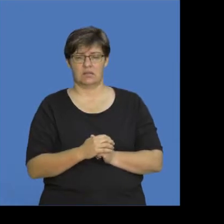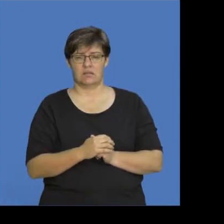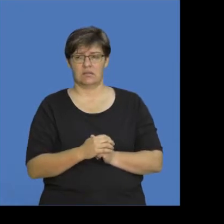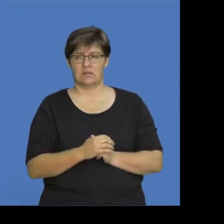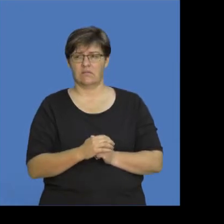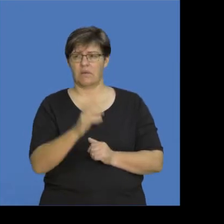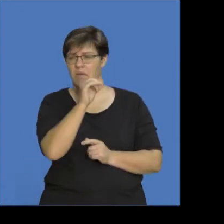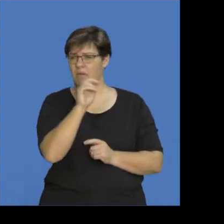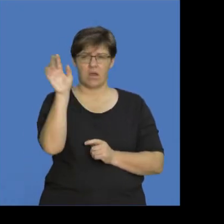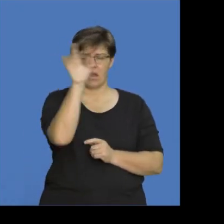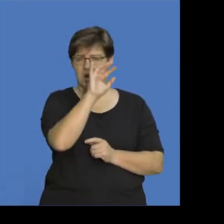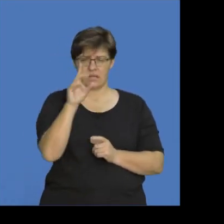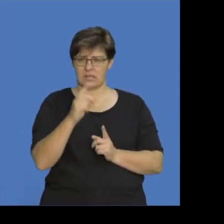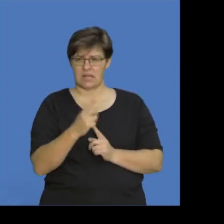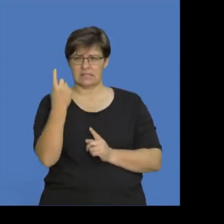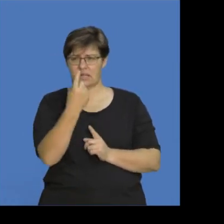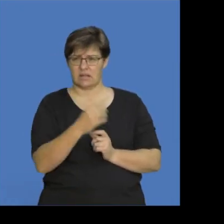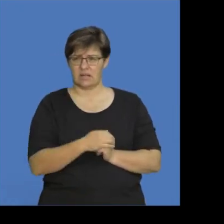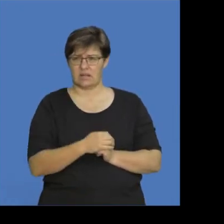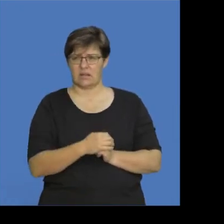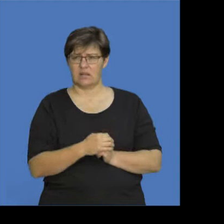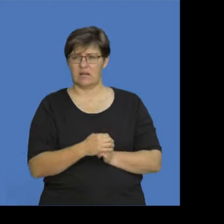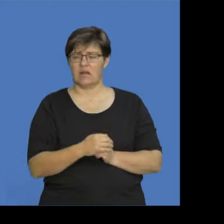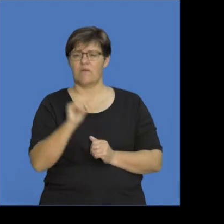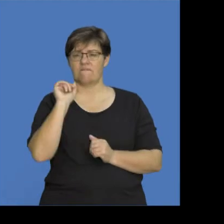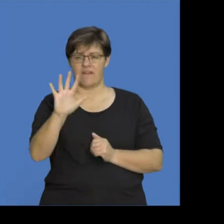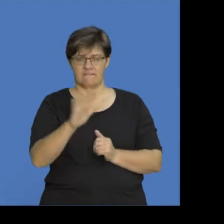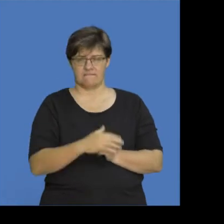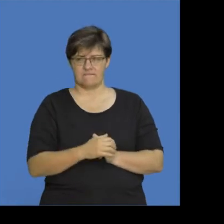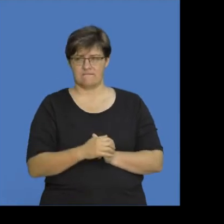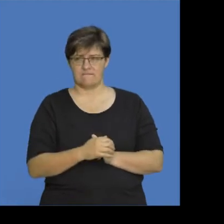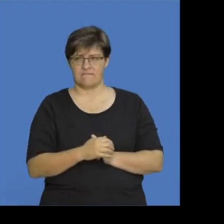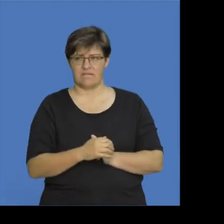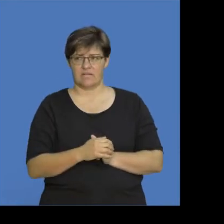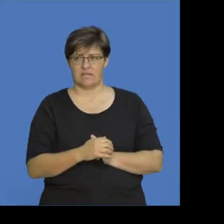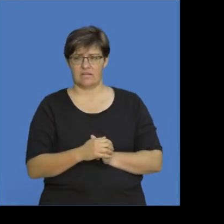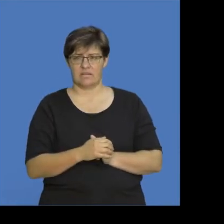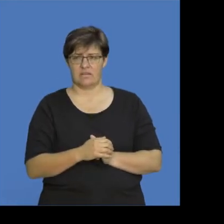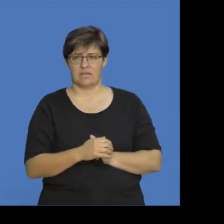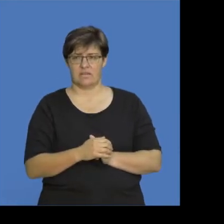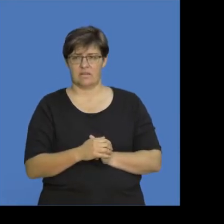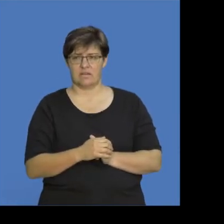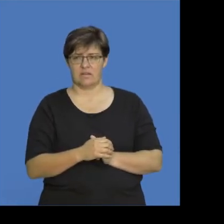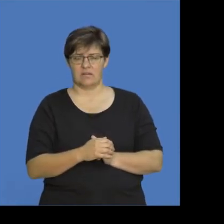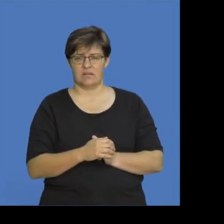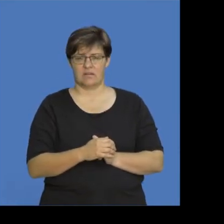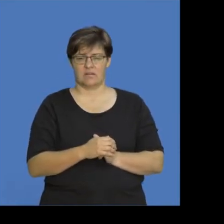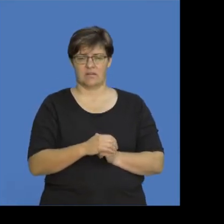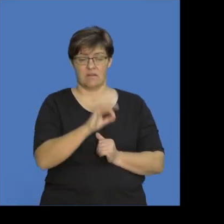let's find a single digit number from our data if we have. We have 5.